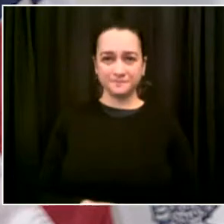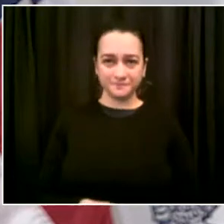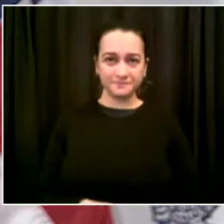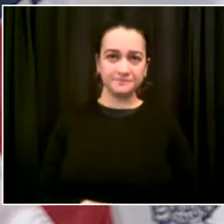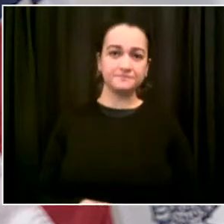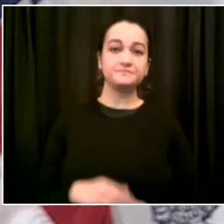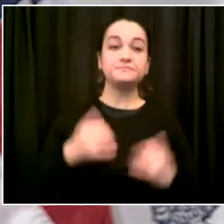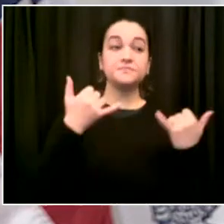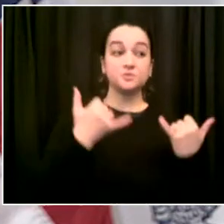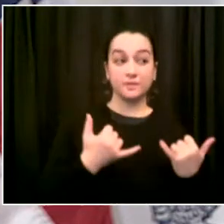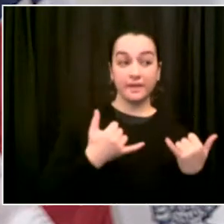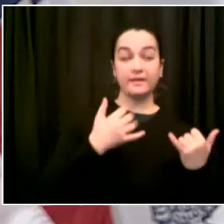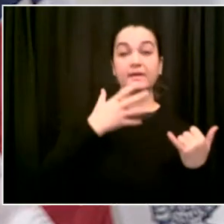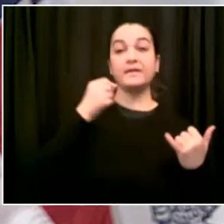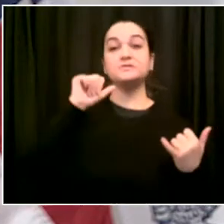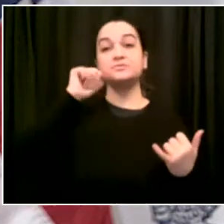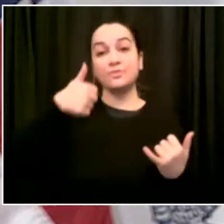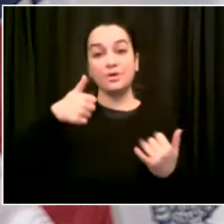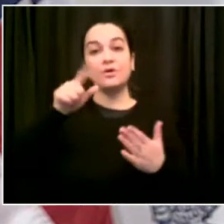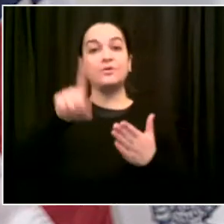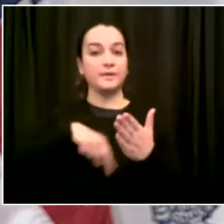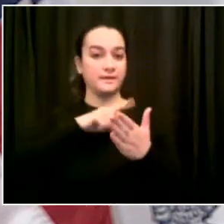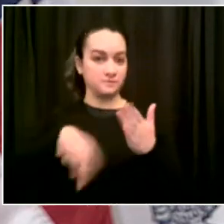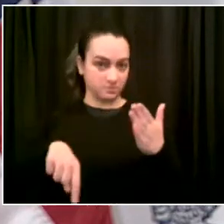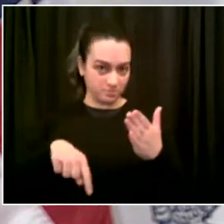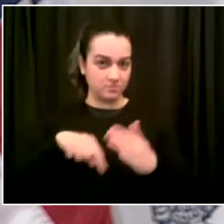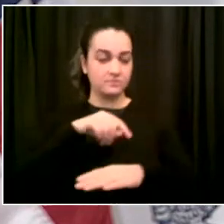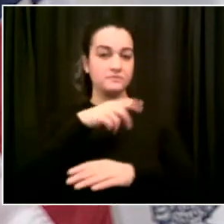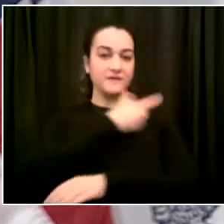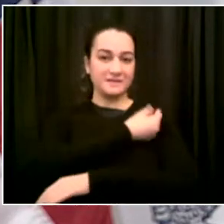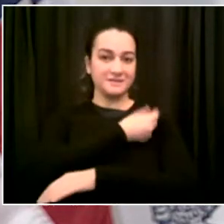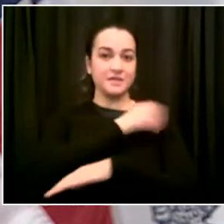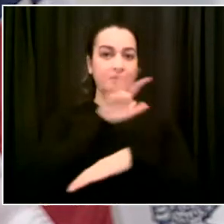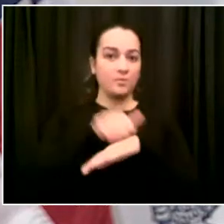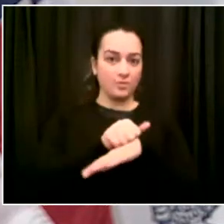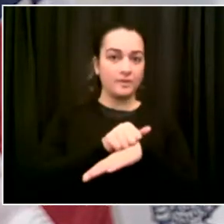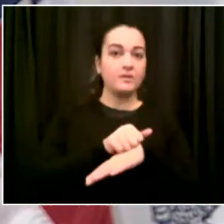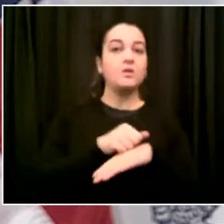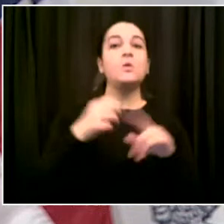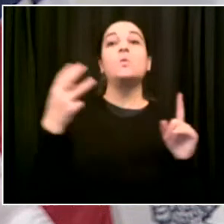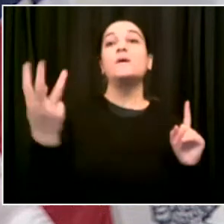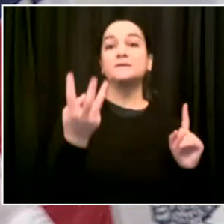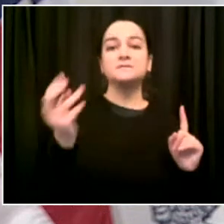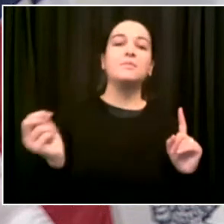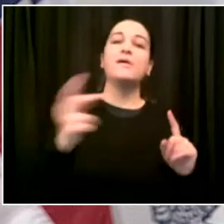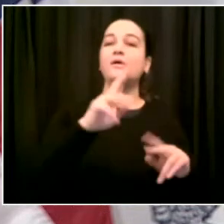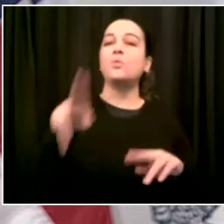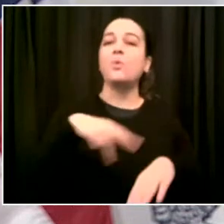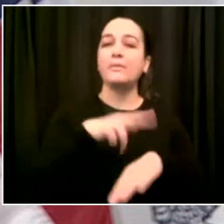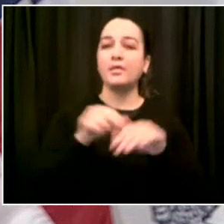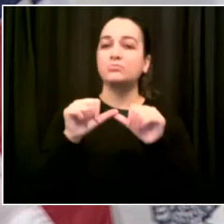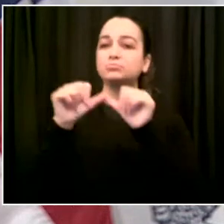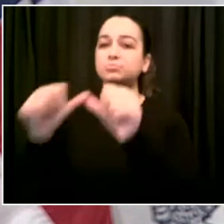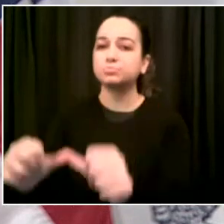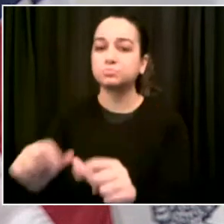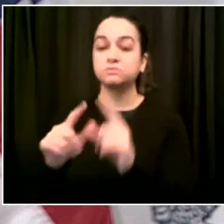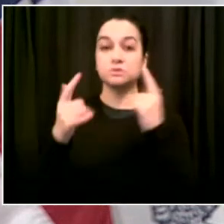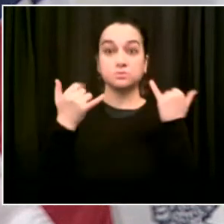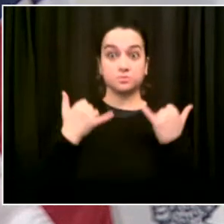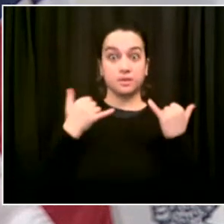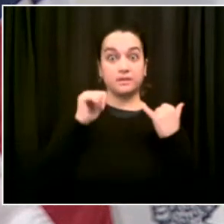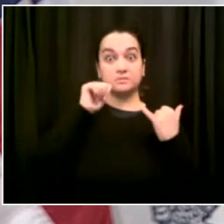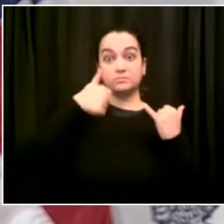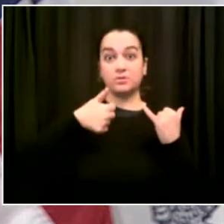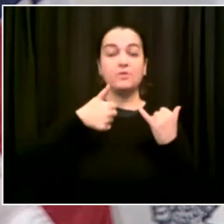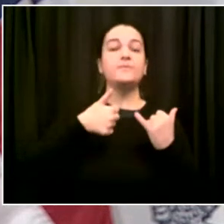of capacity. We don't have enough vaccine, so we'll simply use the days later in the week, crank up those schedules, get people